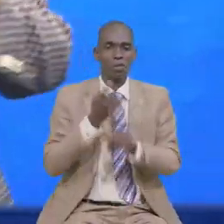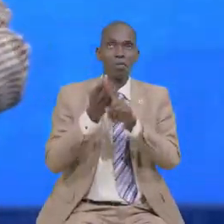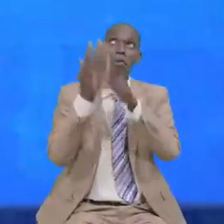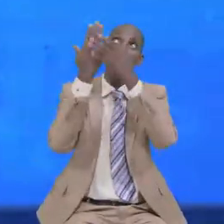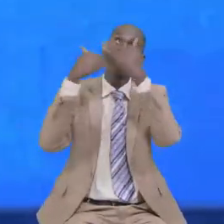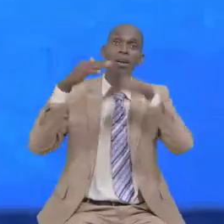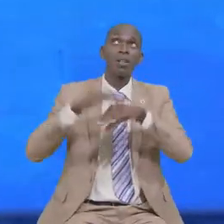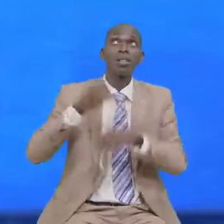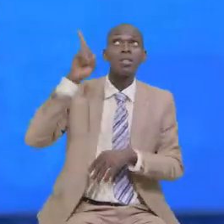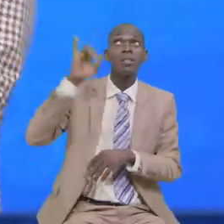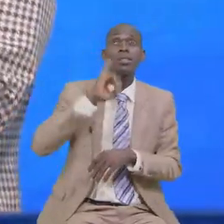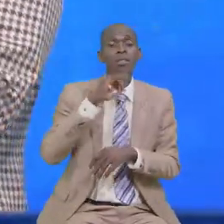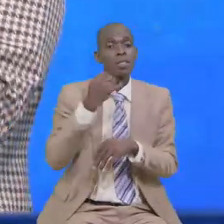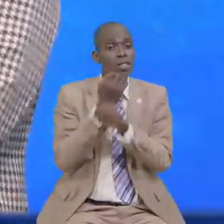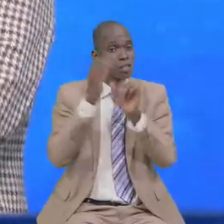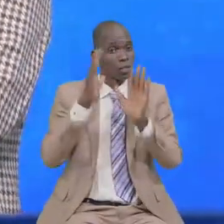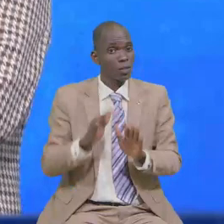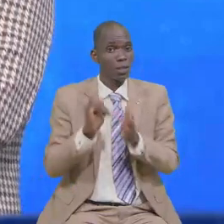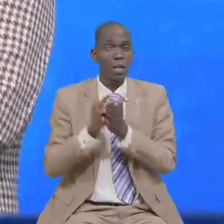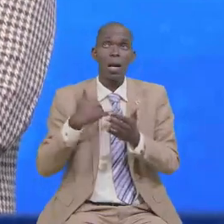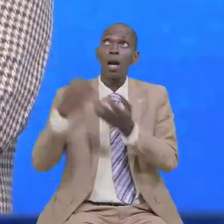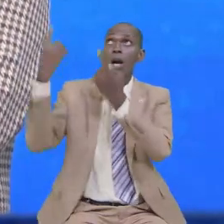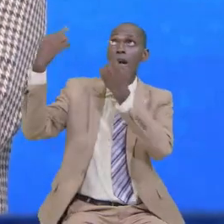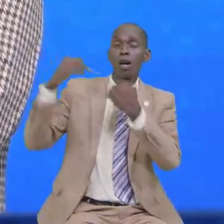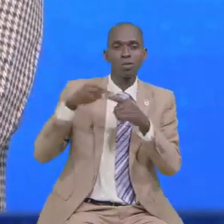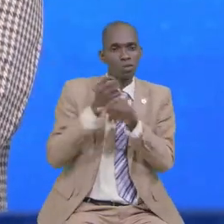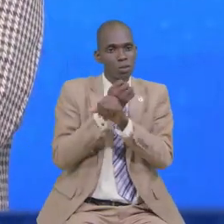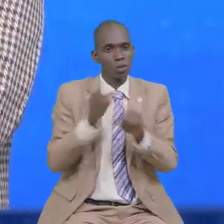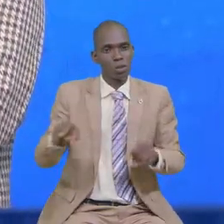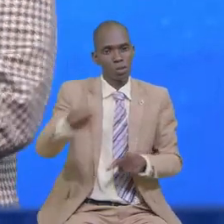Is the Savior who has come to save us from all our sins.